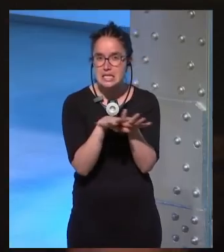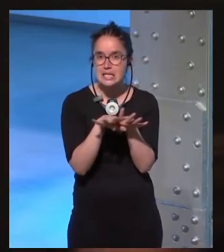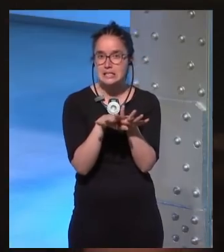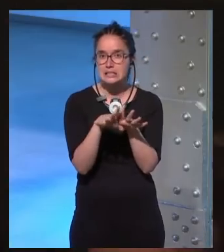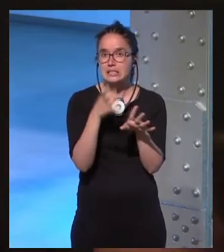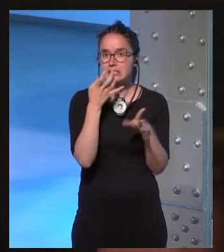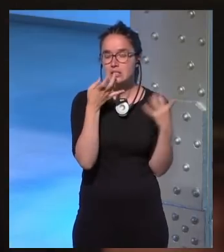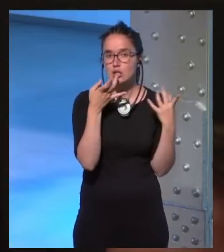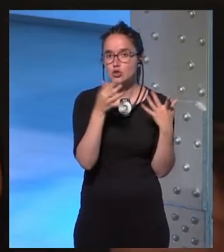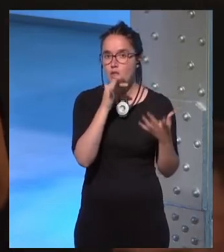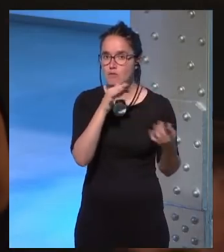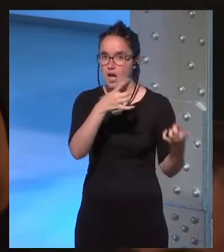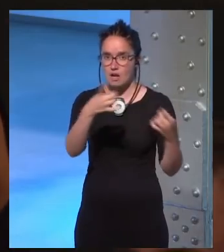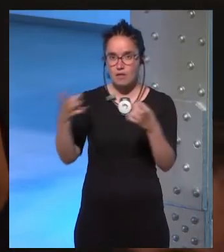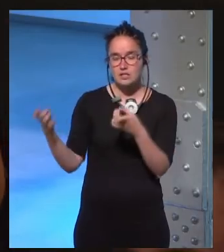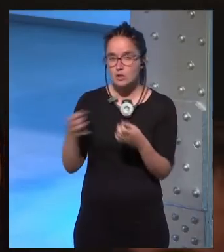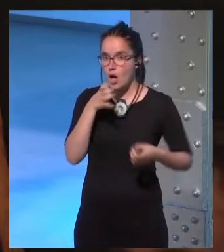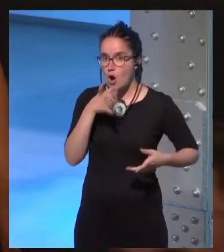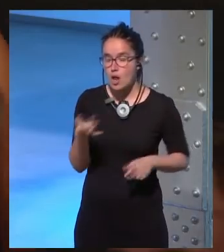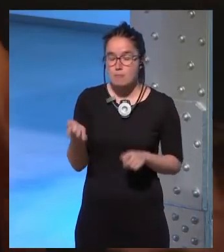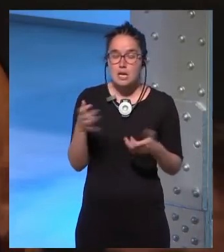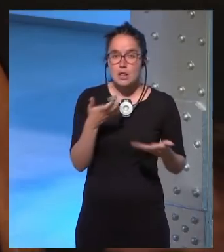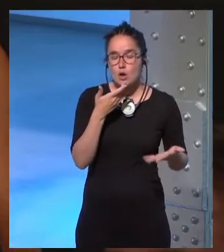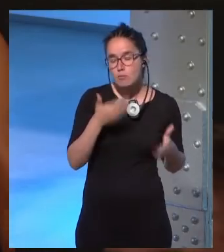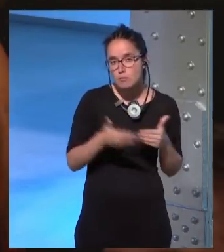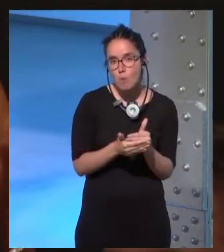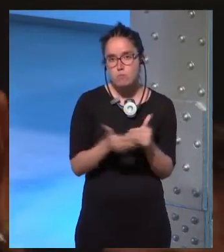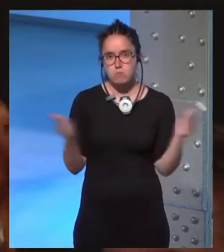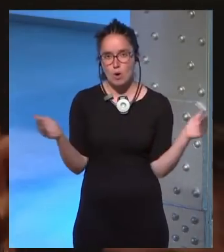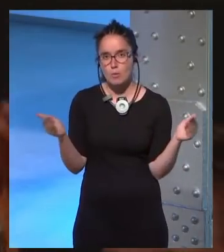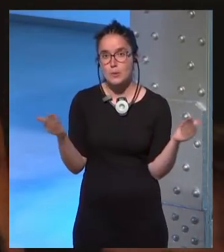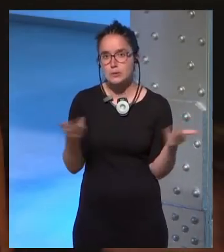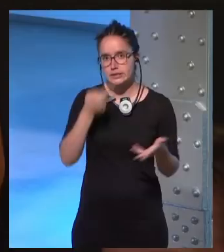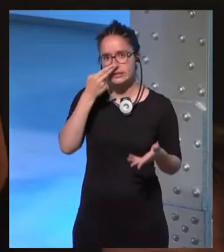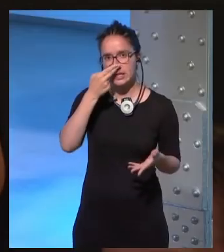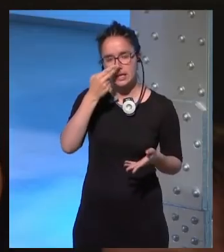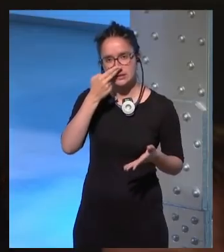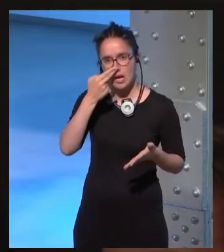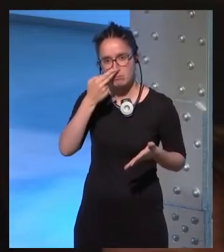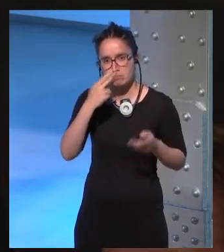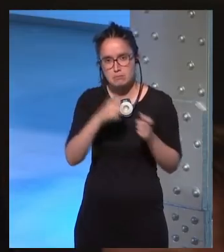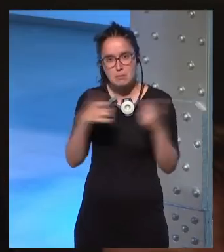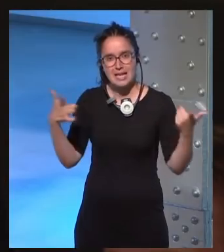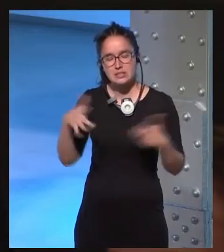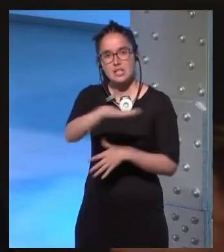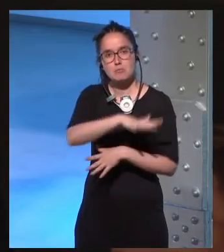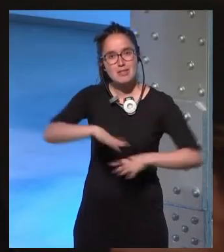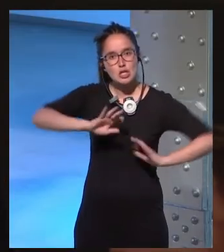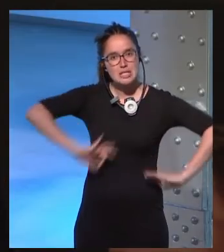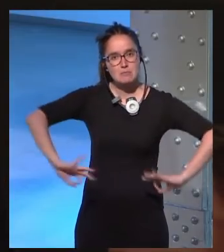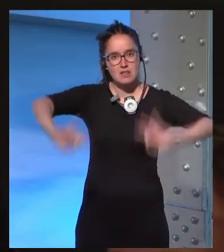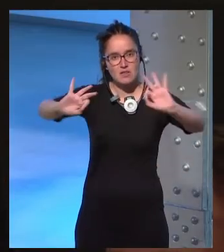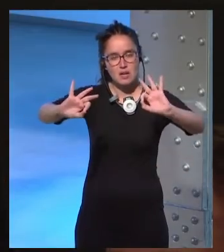we're receiving criticism because they tell us that it might not be necessary, because